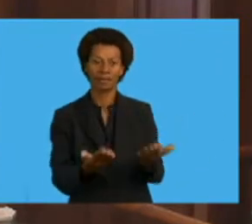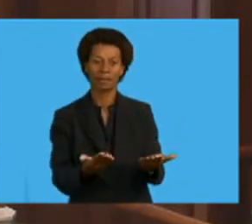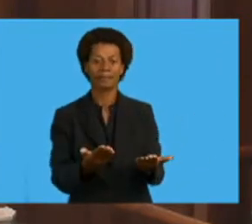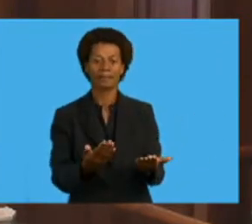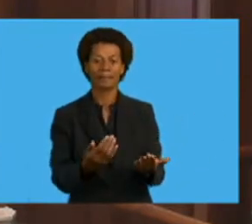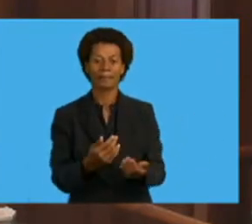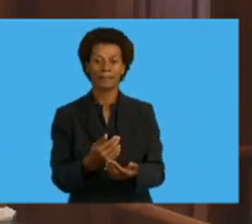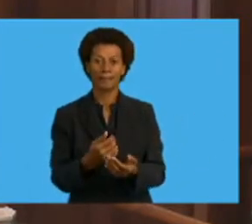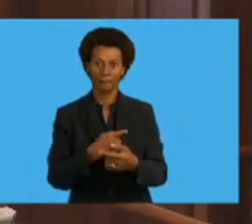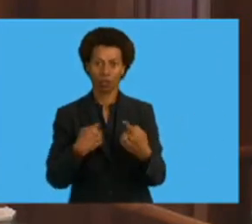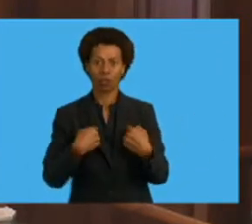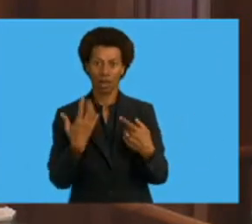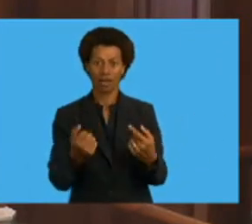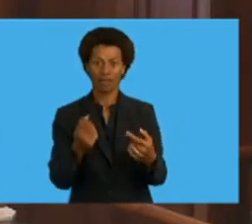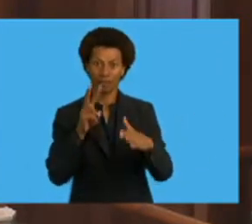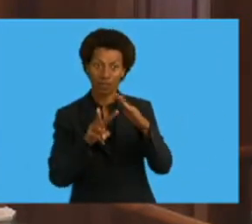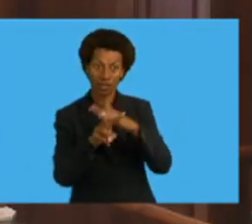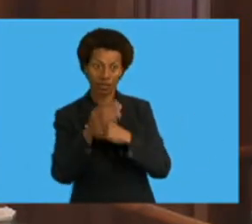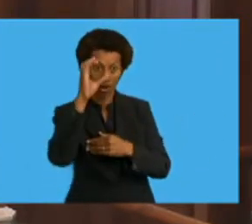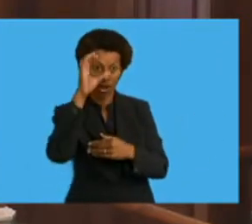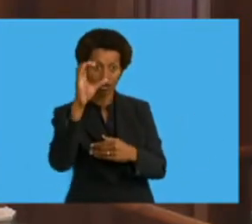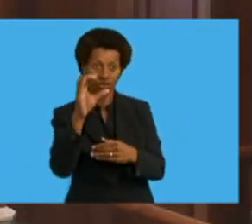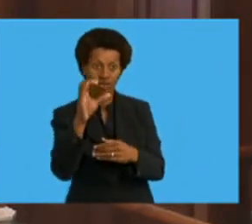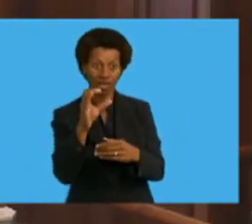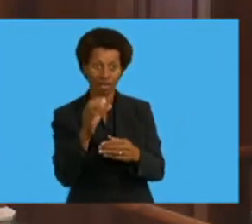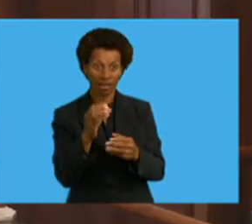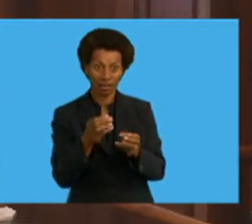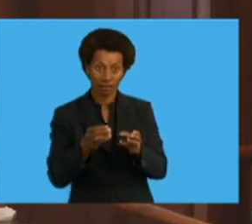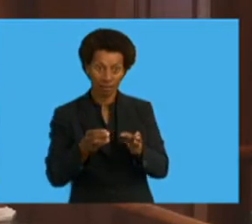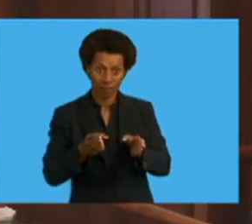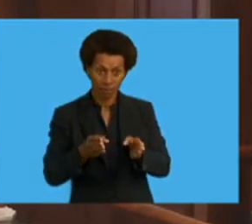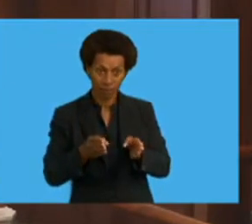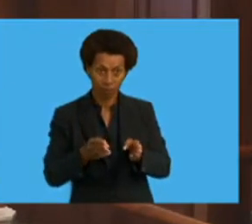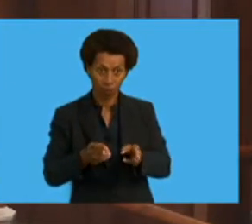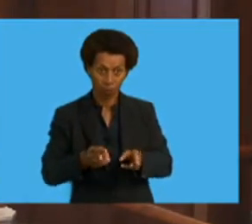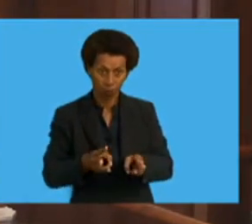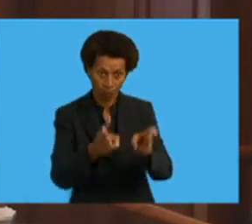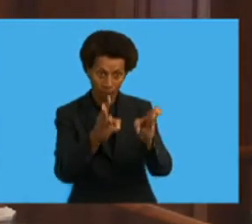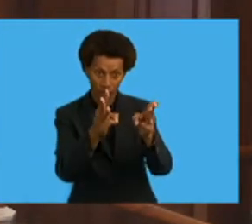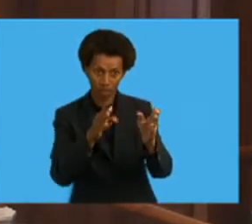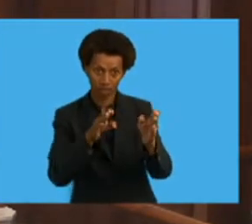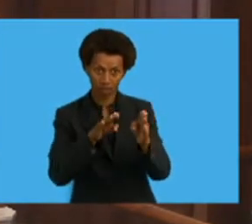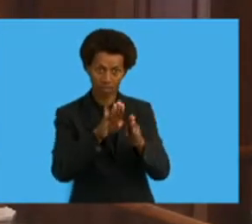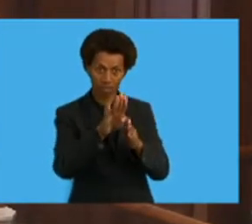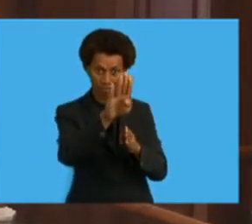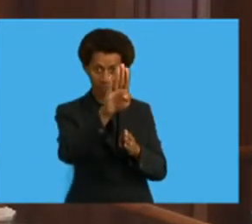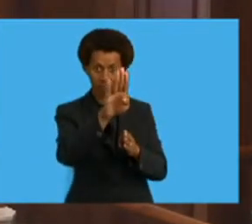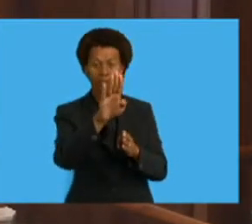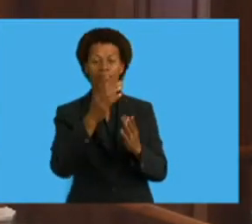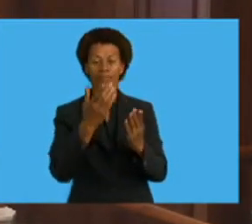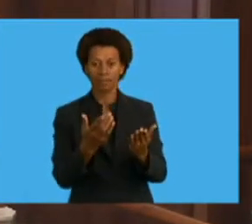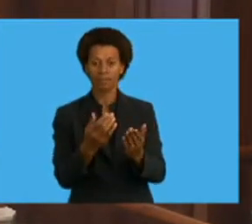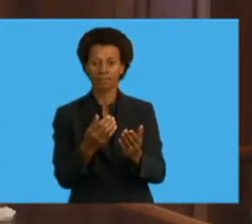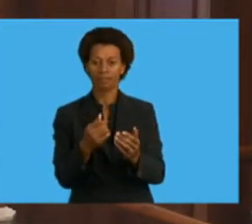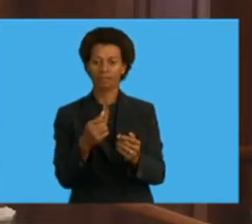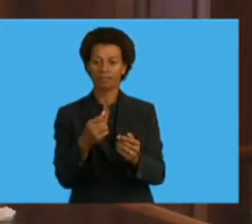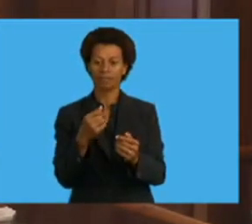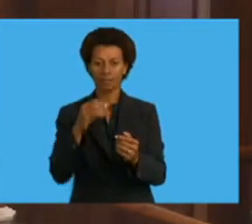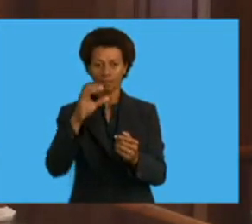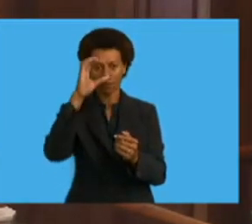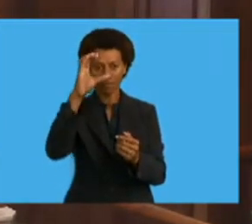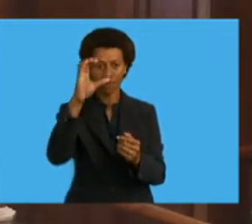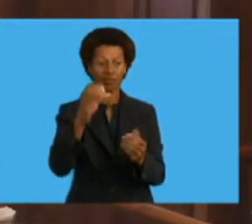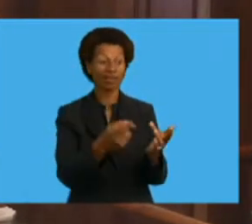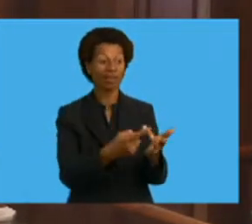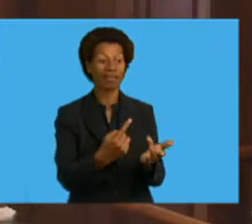country and the direction we should take to become a fully fledged modern state. The other side has no vision